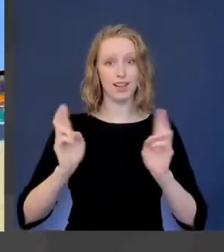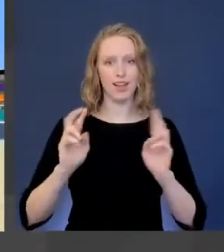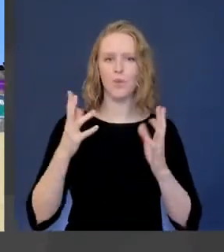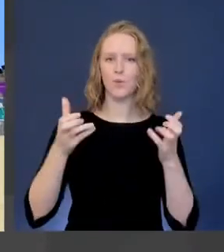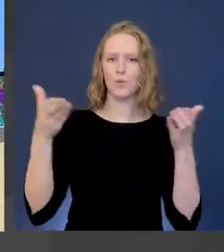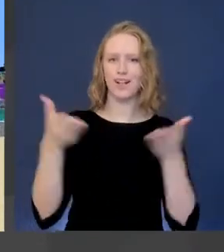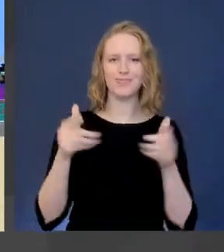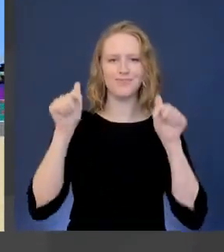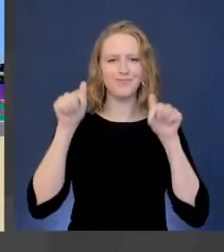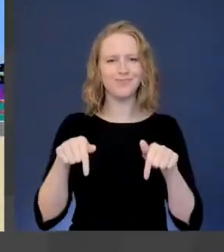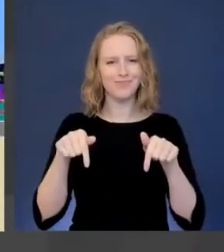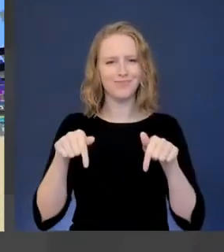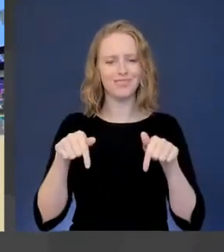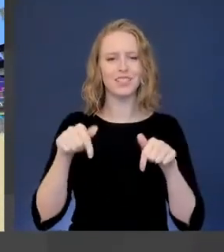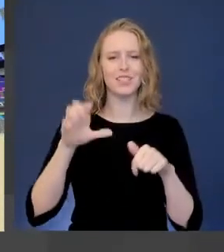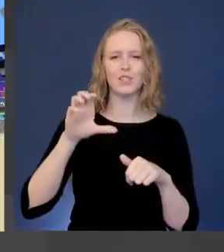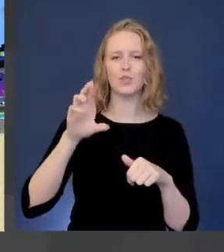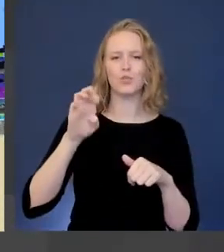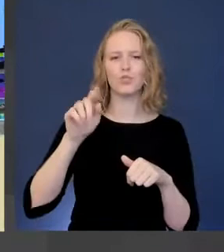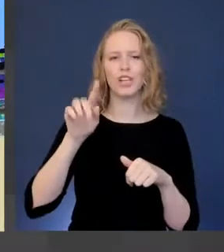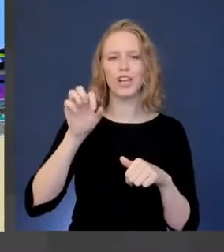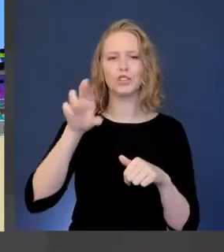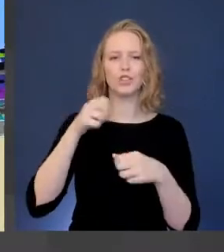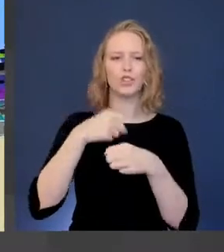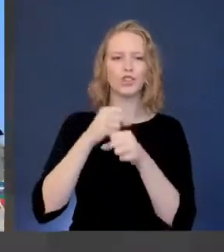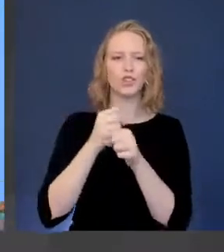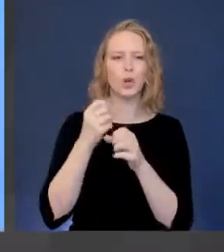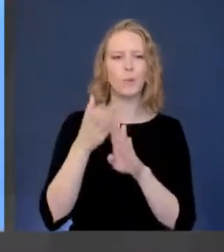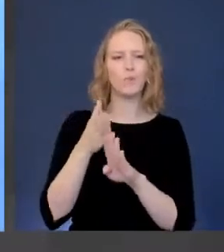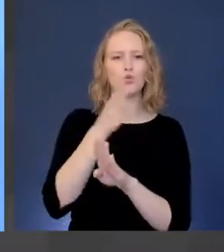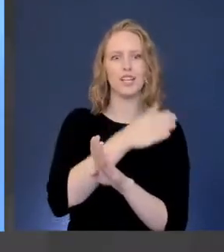Live Creator Pre-Show 2021.